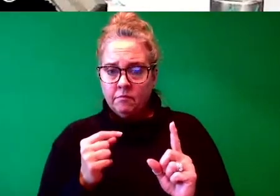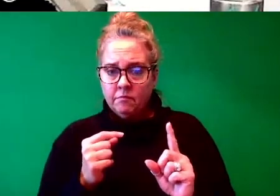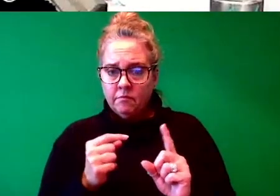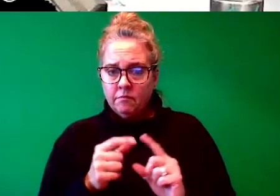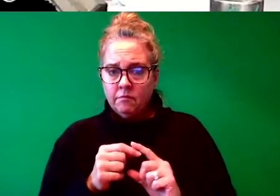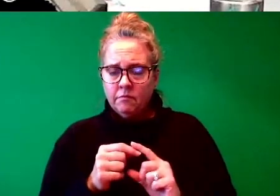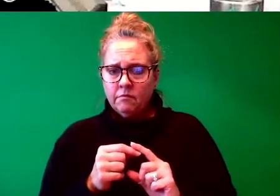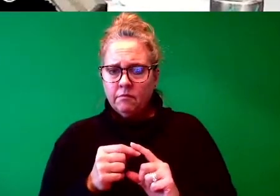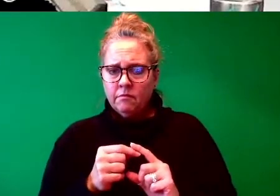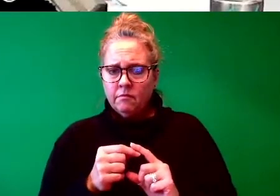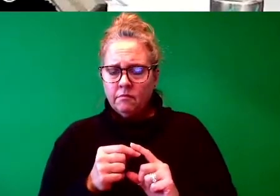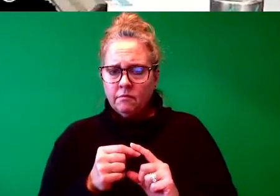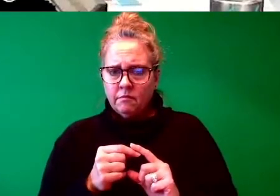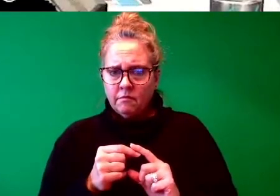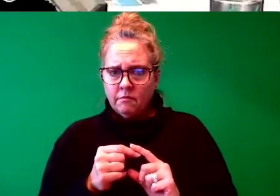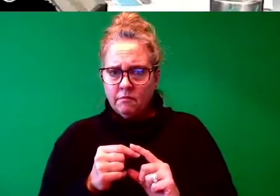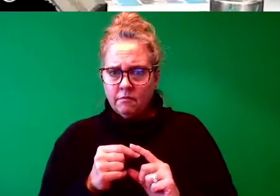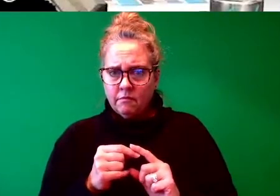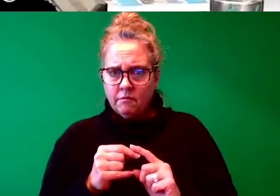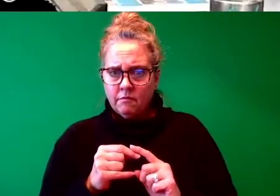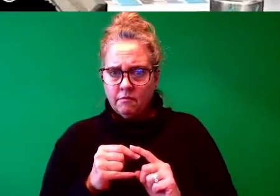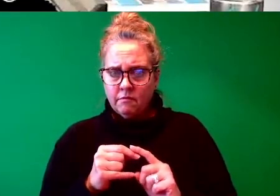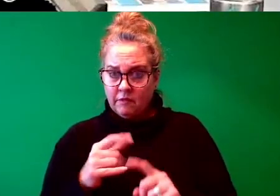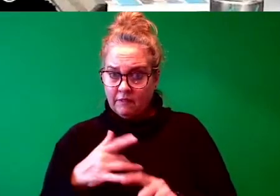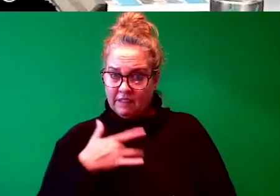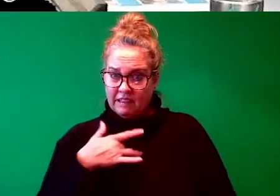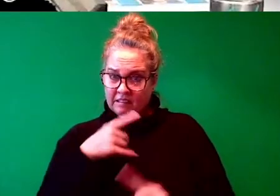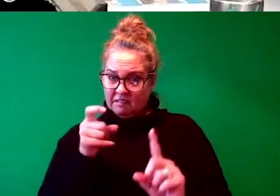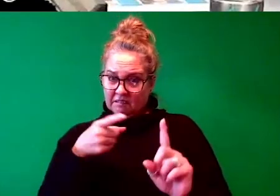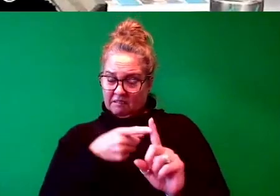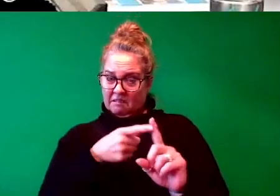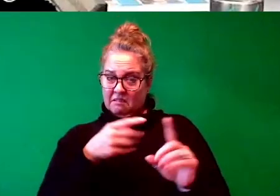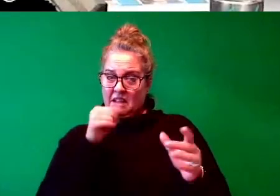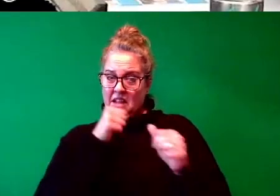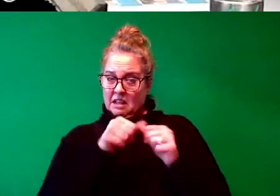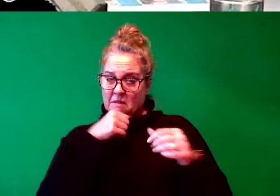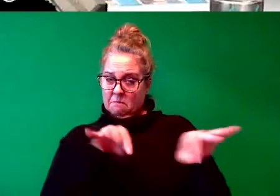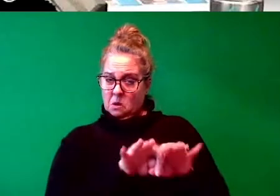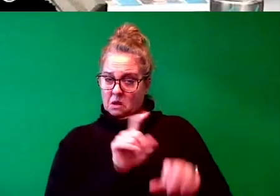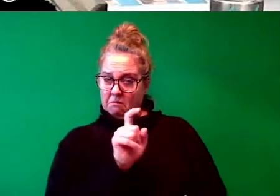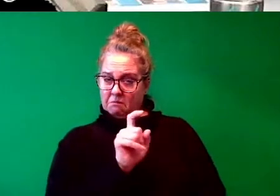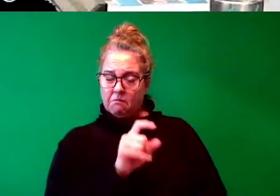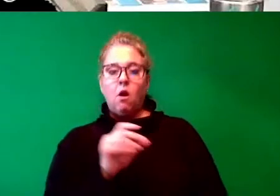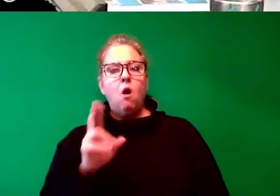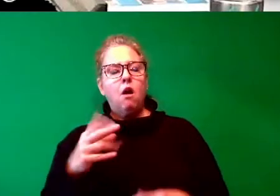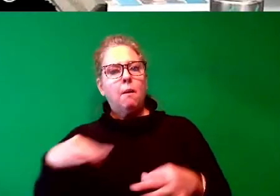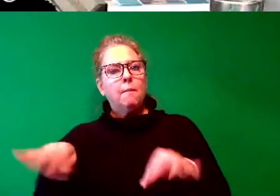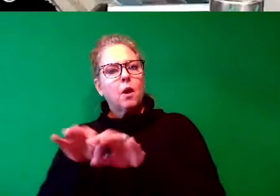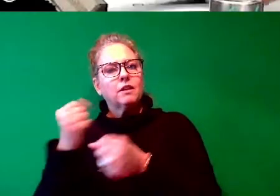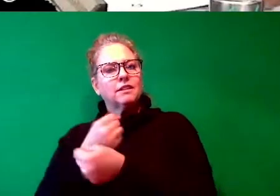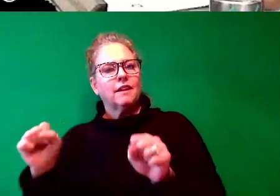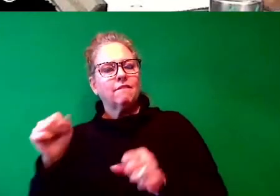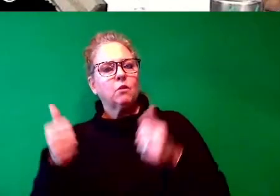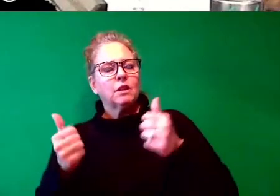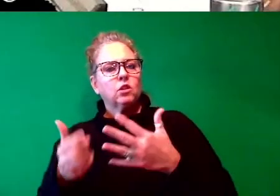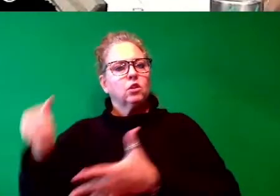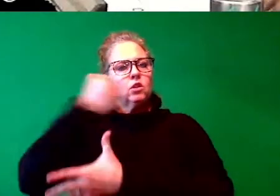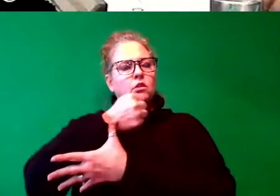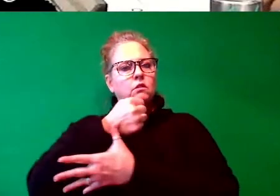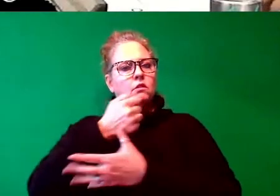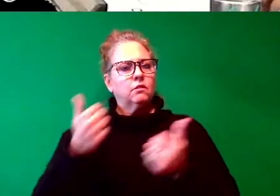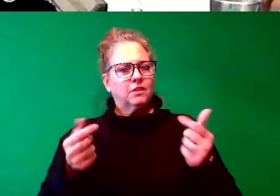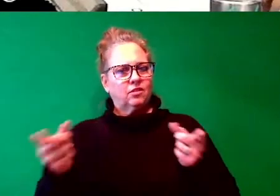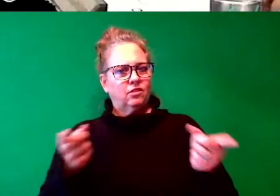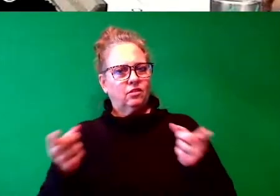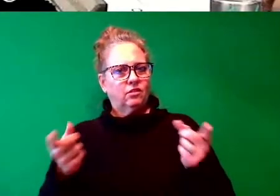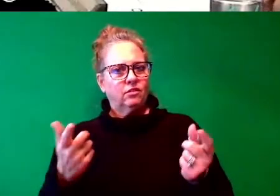seemed less important than saving lives. And that's where I'm at. As a Board of Health, our